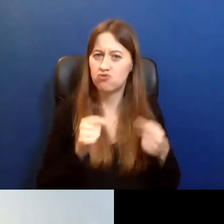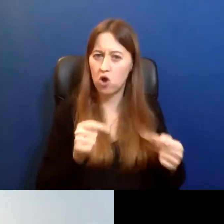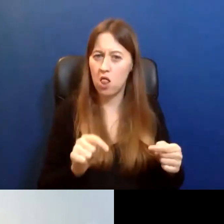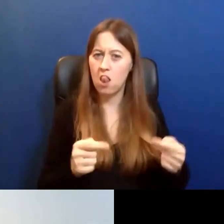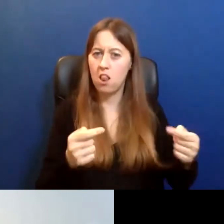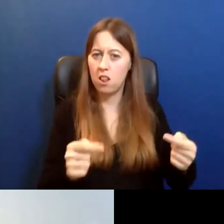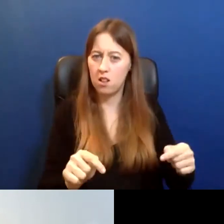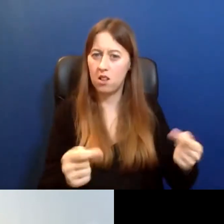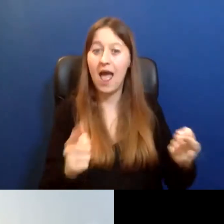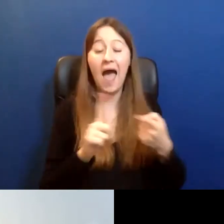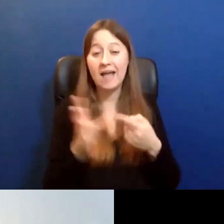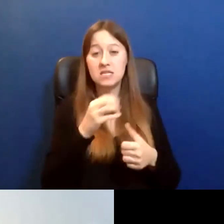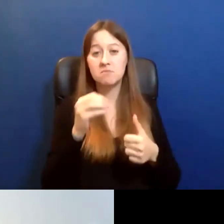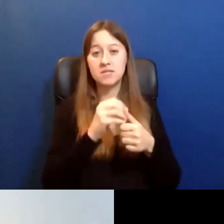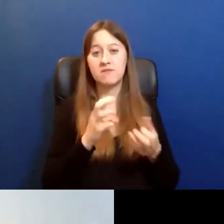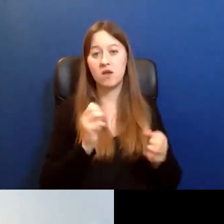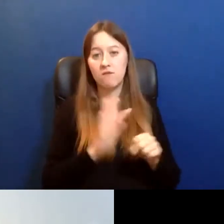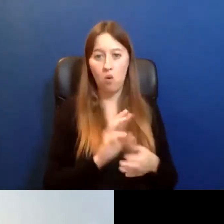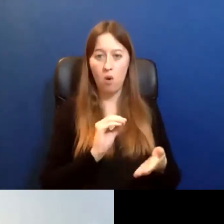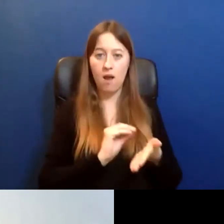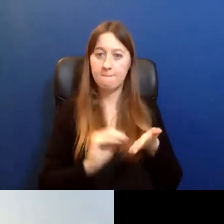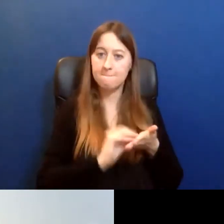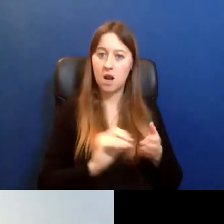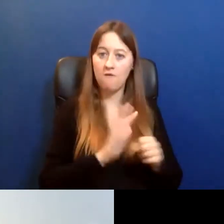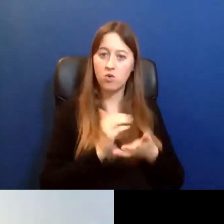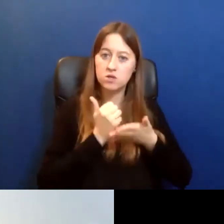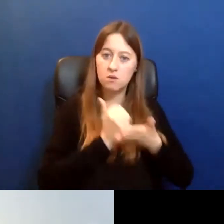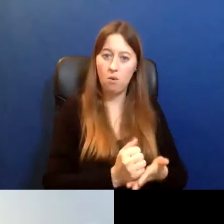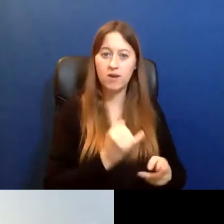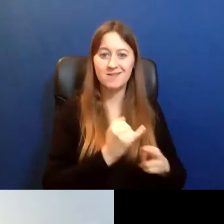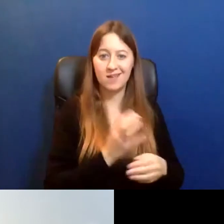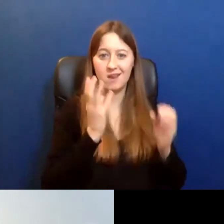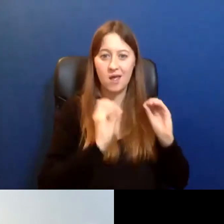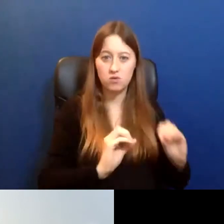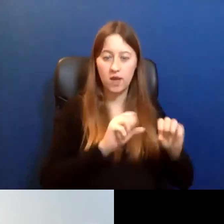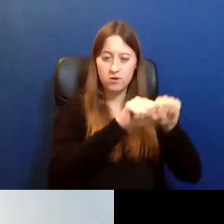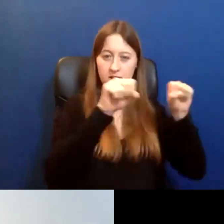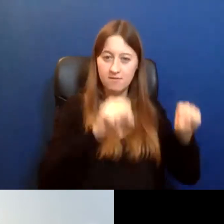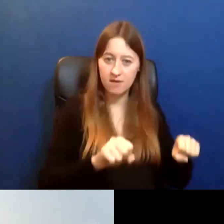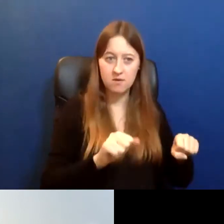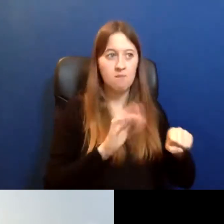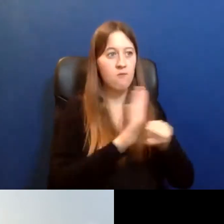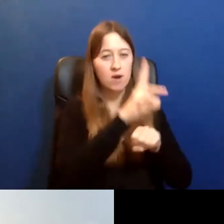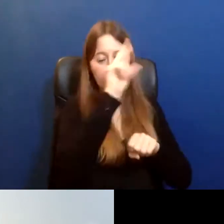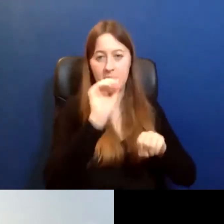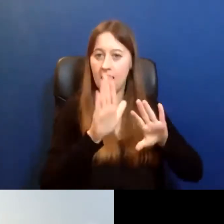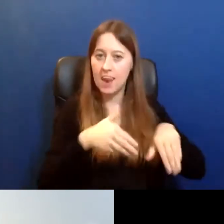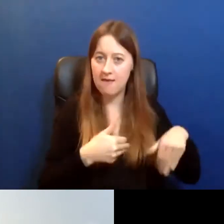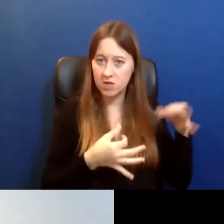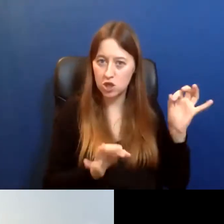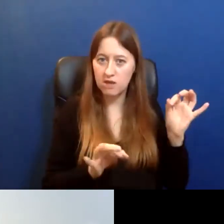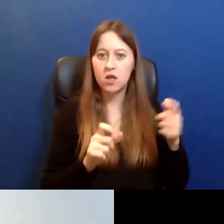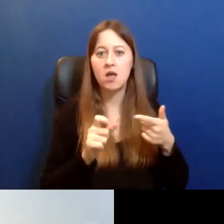for supports in our education system, like leaving certs or junior cert supports, and you